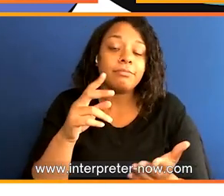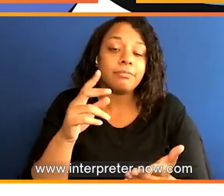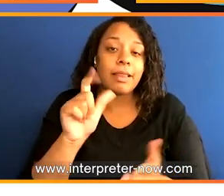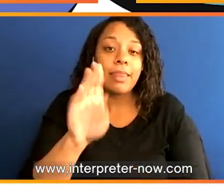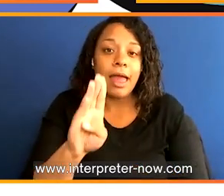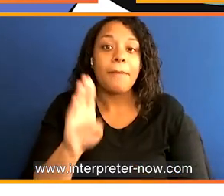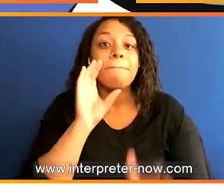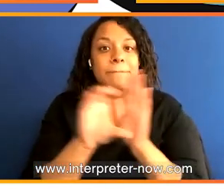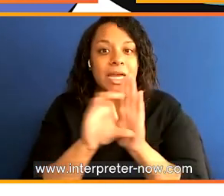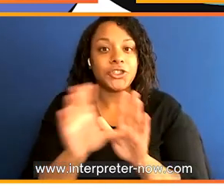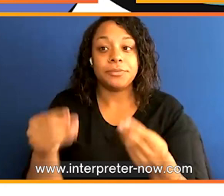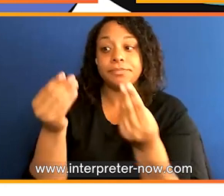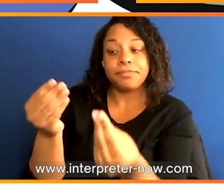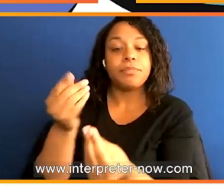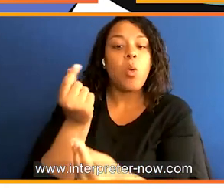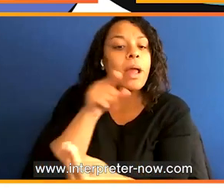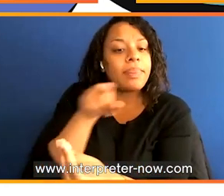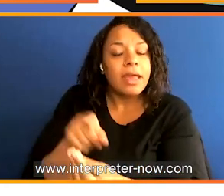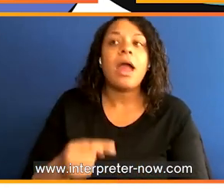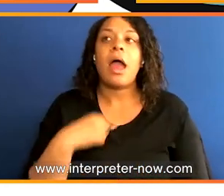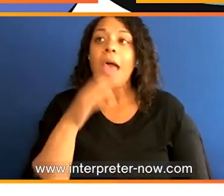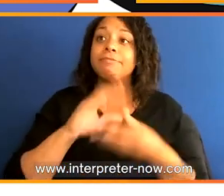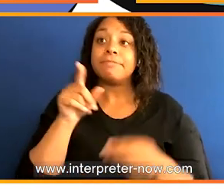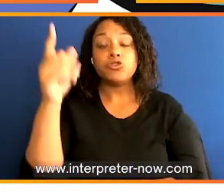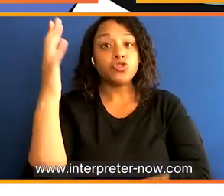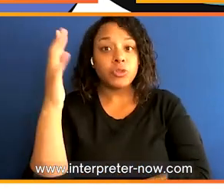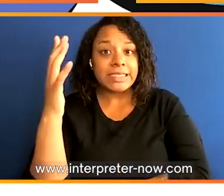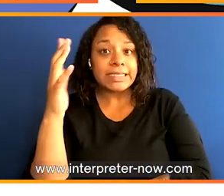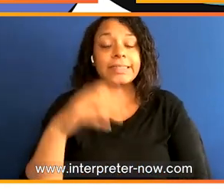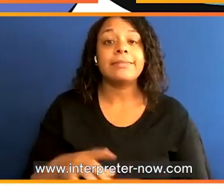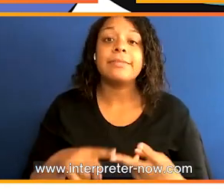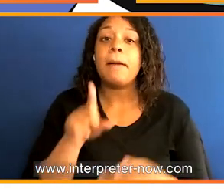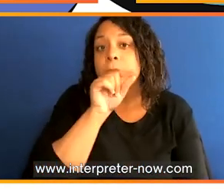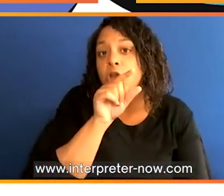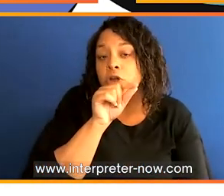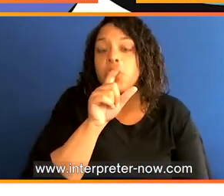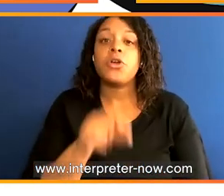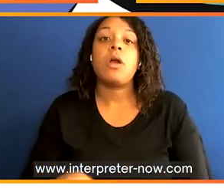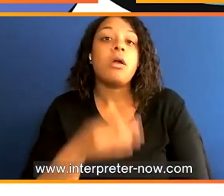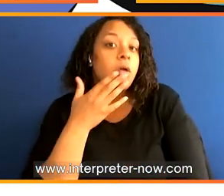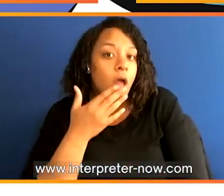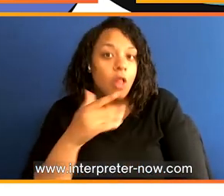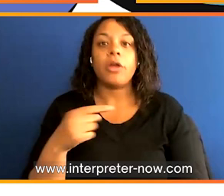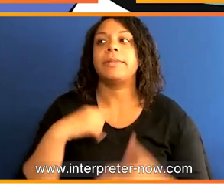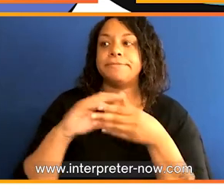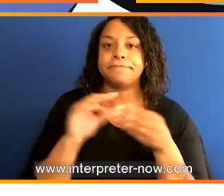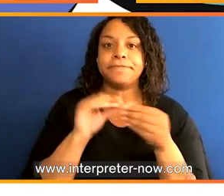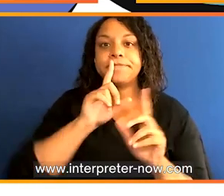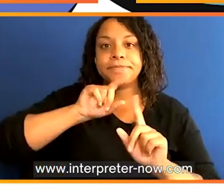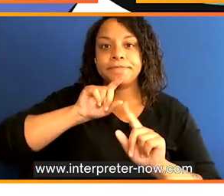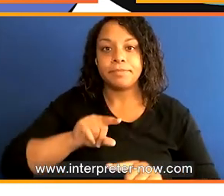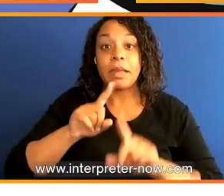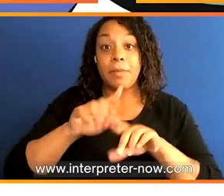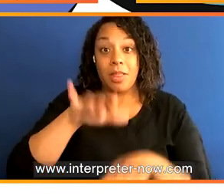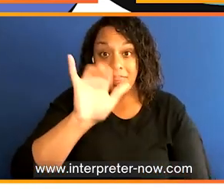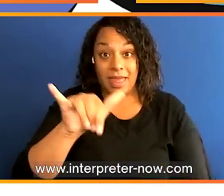would say, tell us what this is. And I would say, it's a tree, it's a bird. They'd ask us what color it is. And just based on that English as a